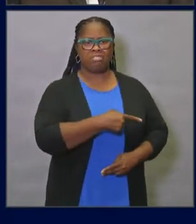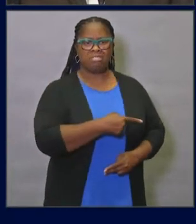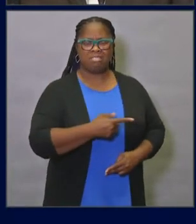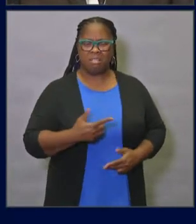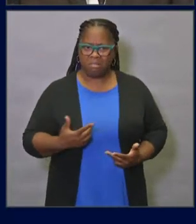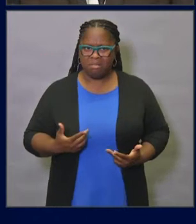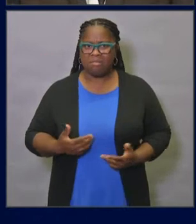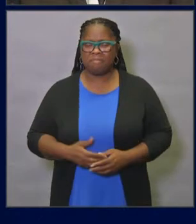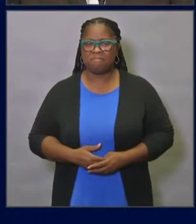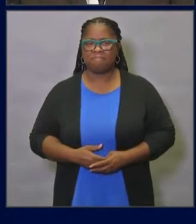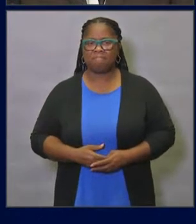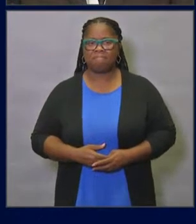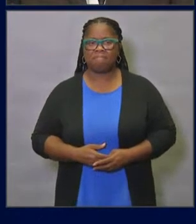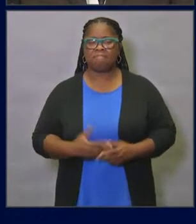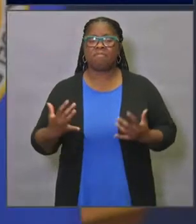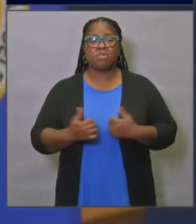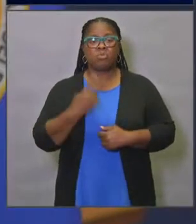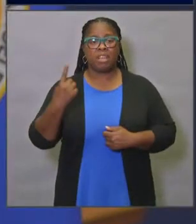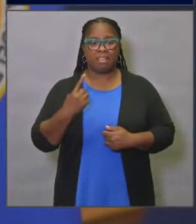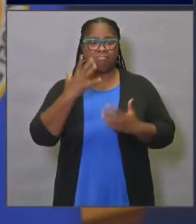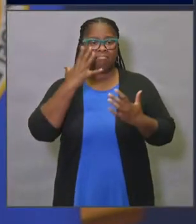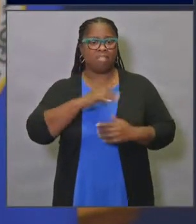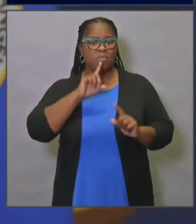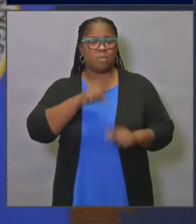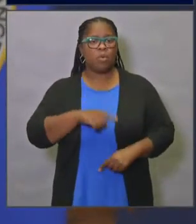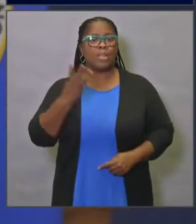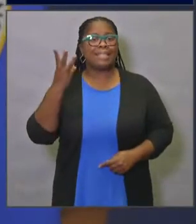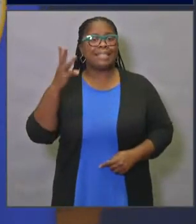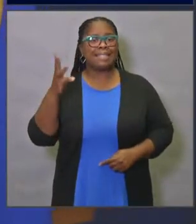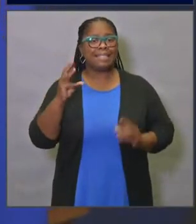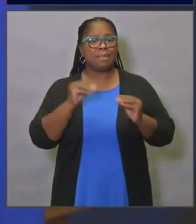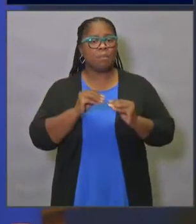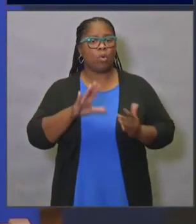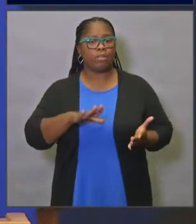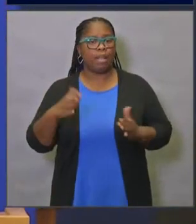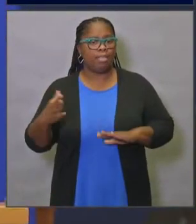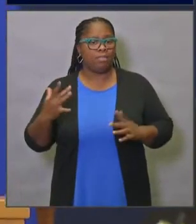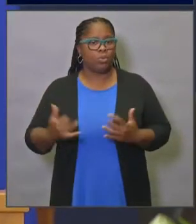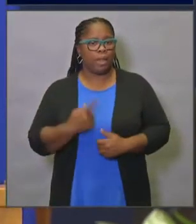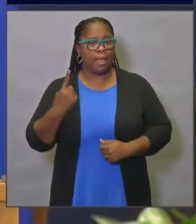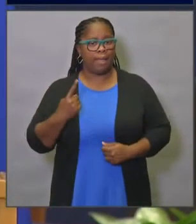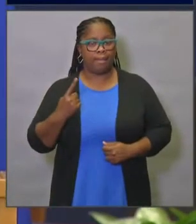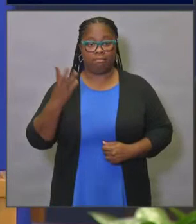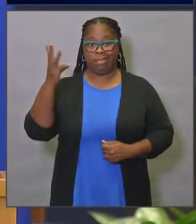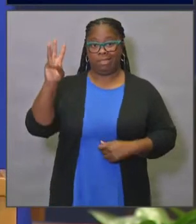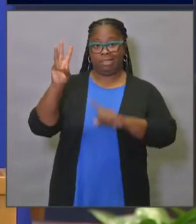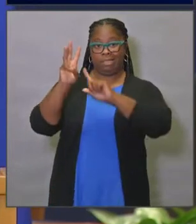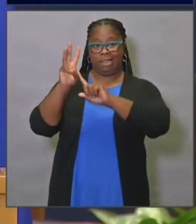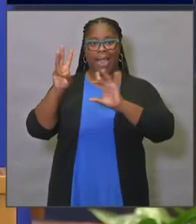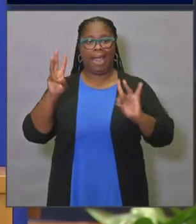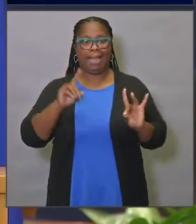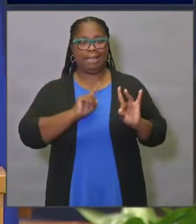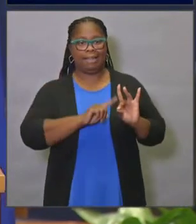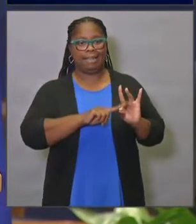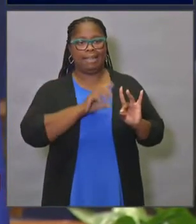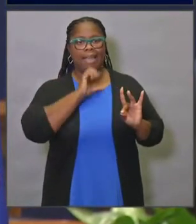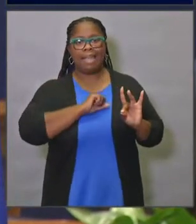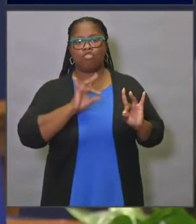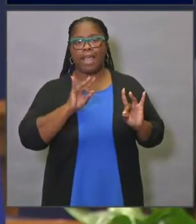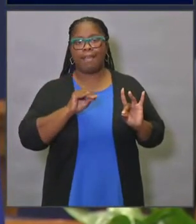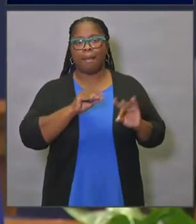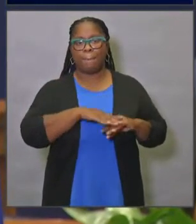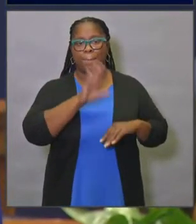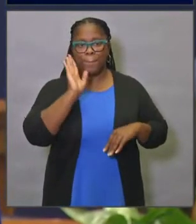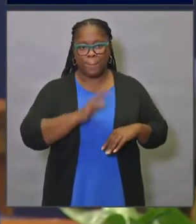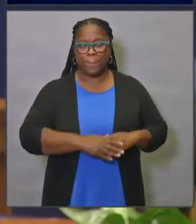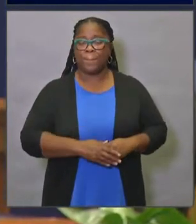Today, we're sad to report additional 16 deaths today. 8 of those who died are over the age of 80, and 7 who